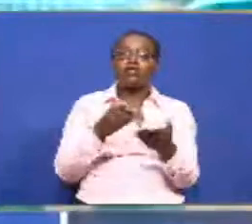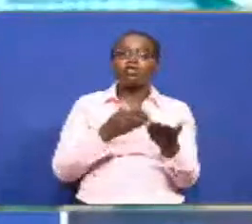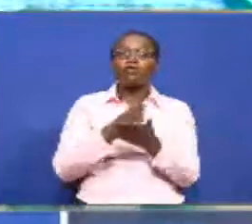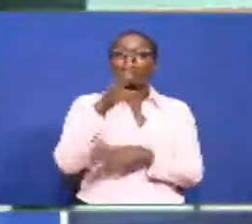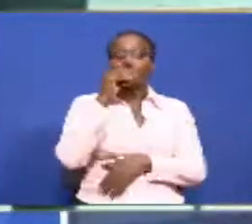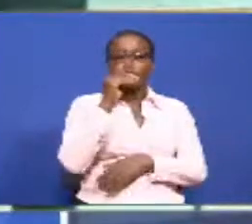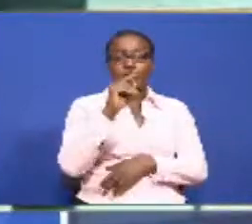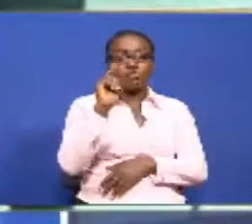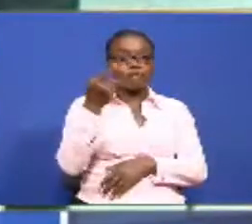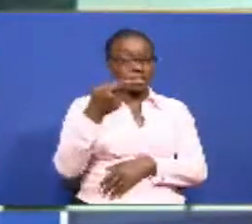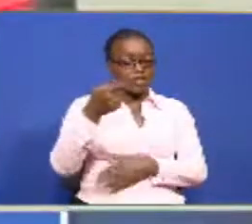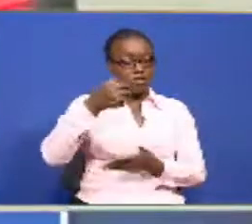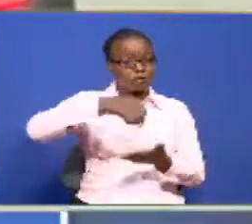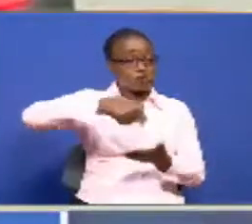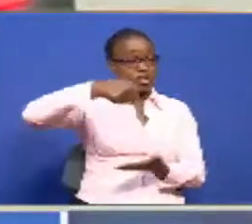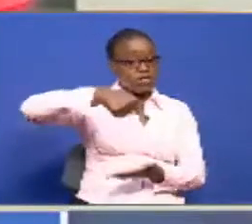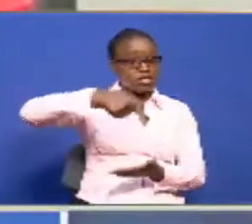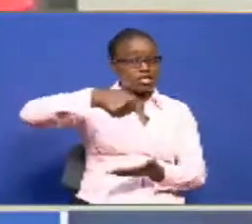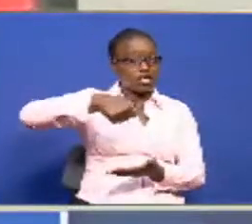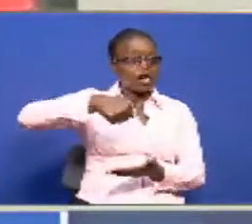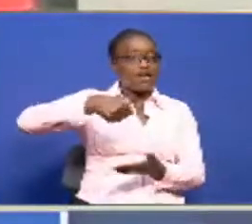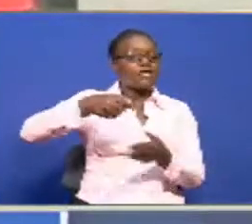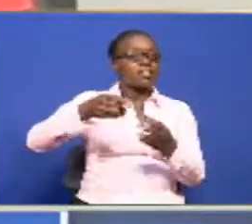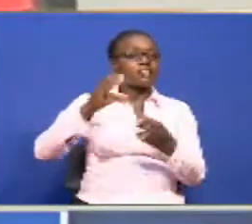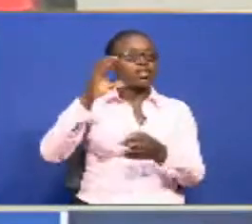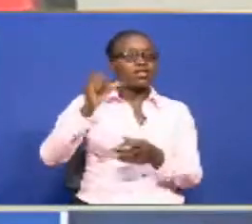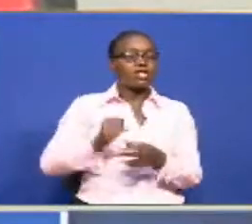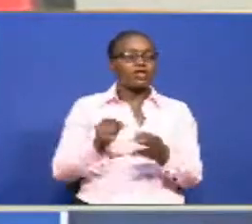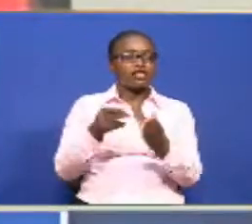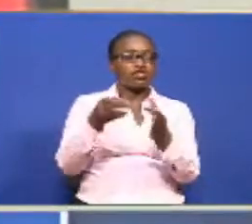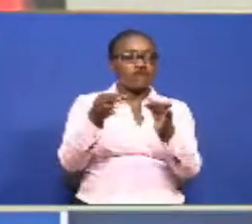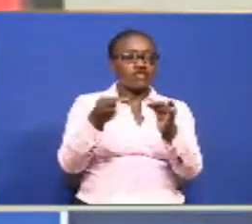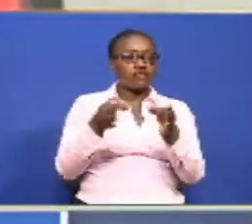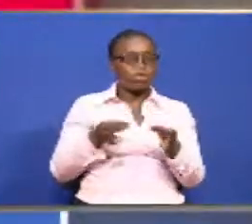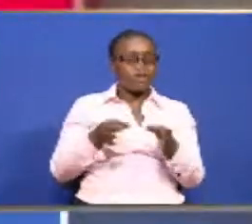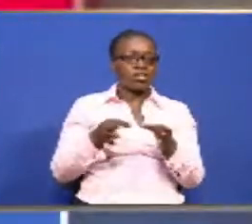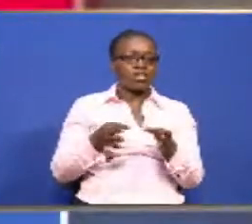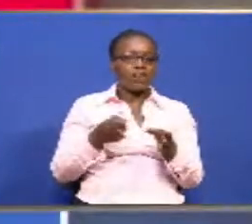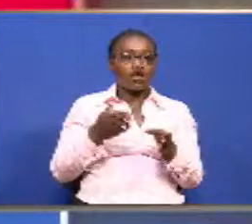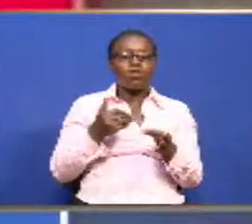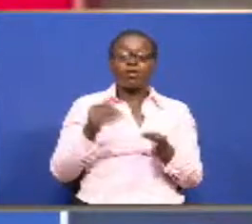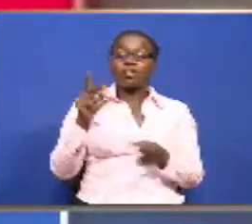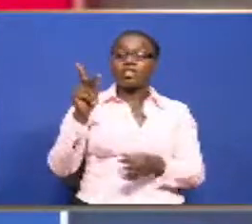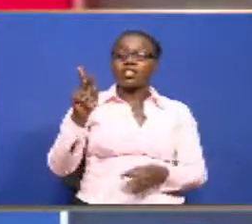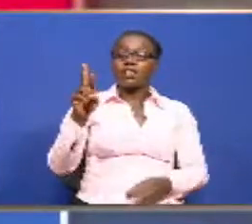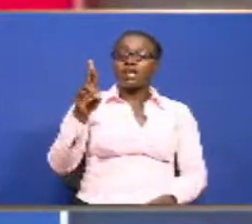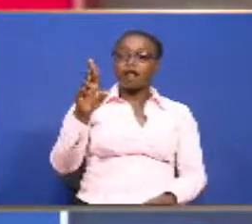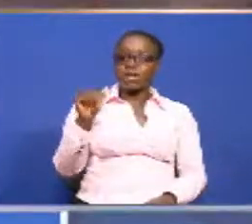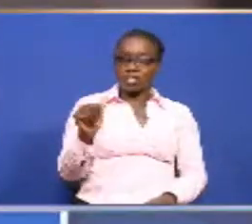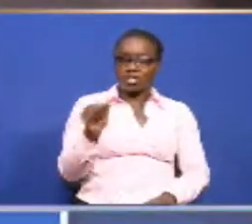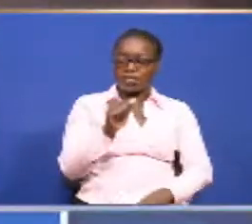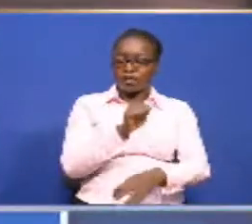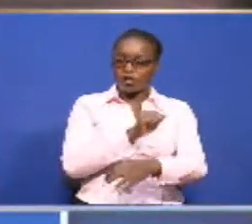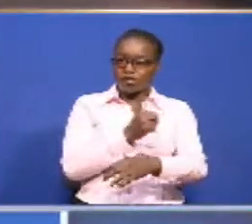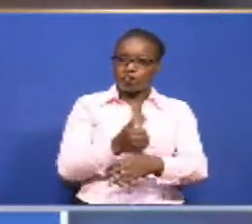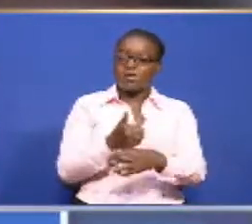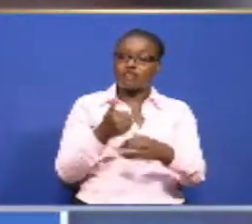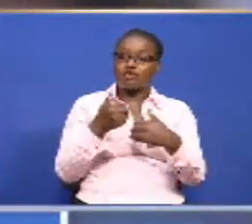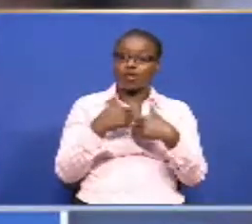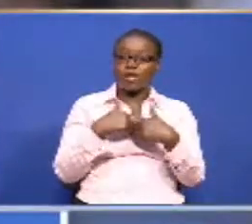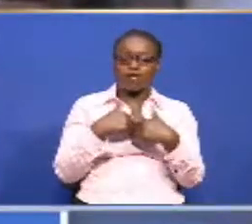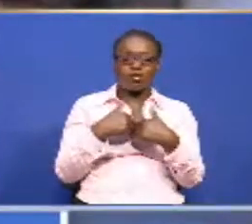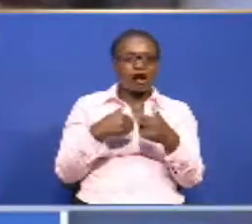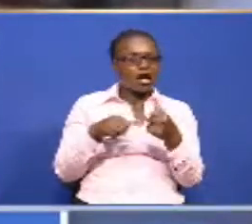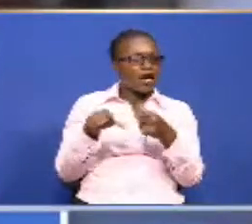ya bajeti kama waziri wa fedha, Ukur Yatani alitaka halmashauri ya ukusanyaji ushuru kukusanya takriban